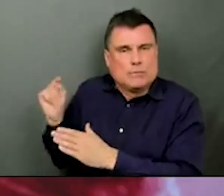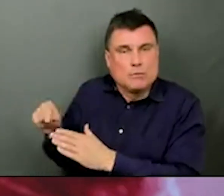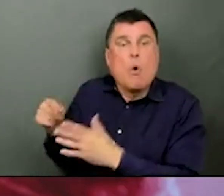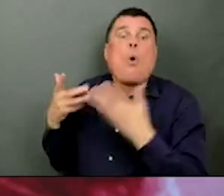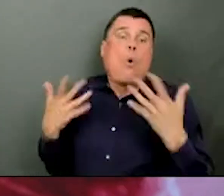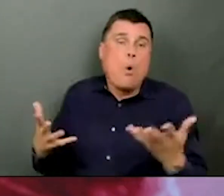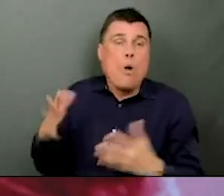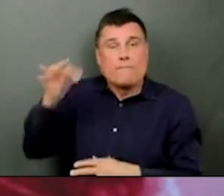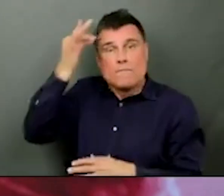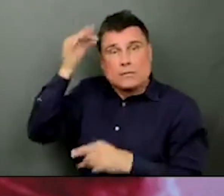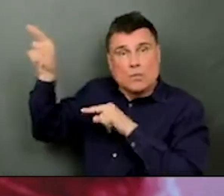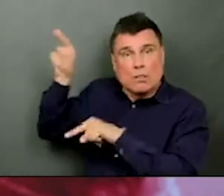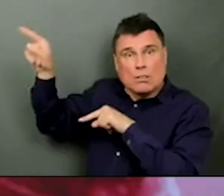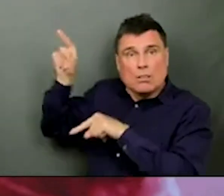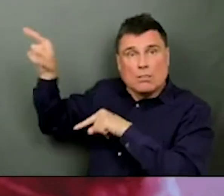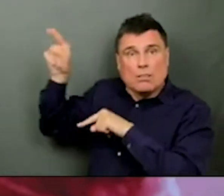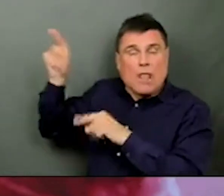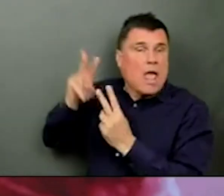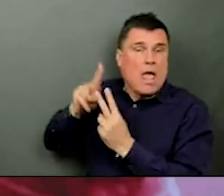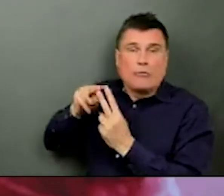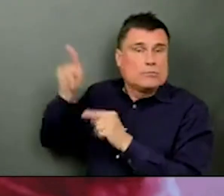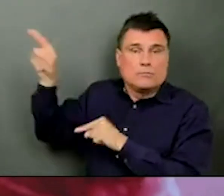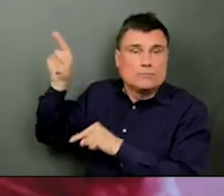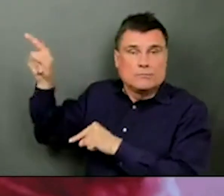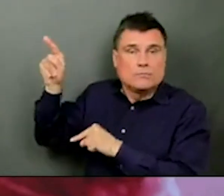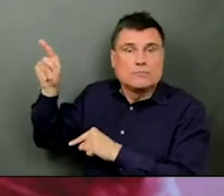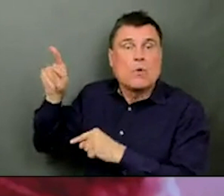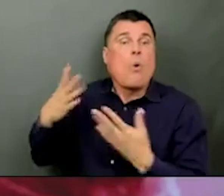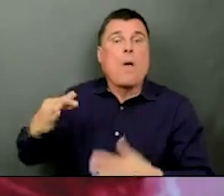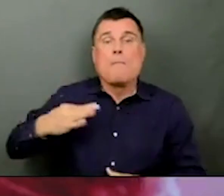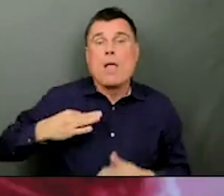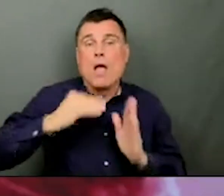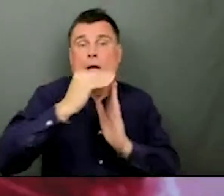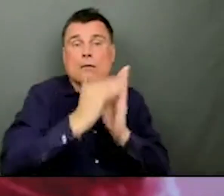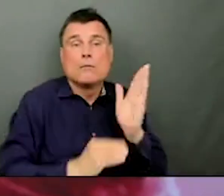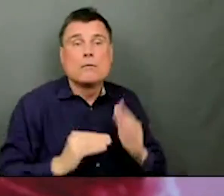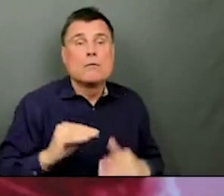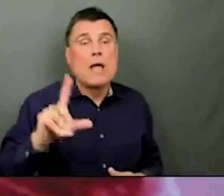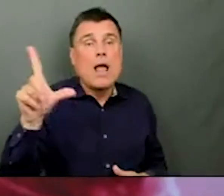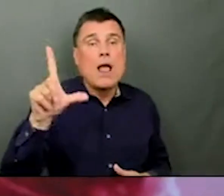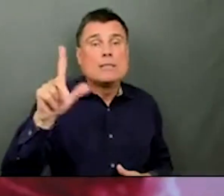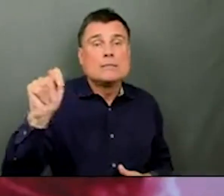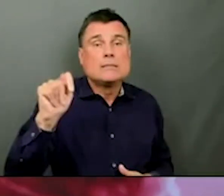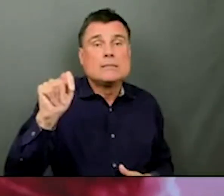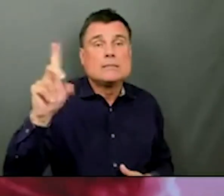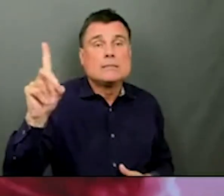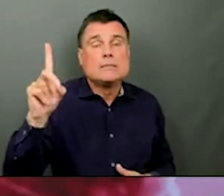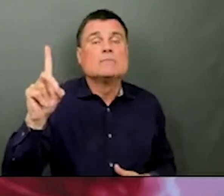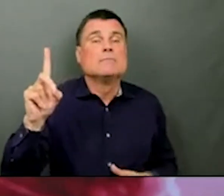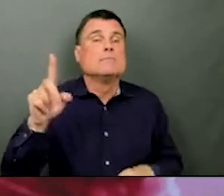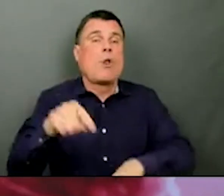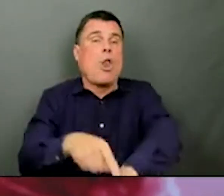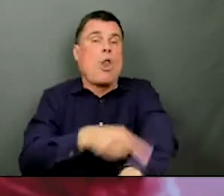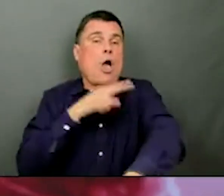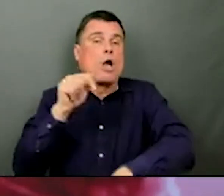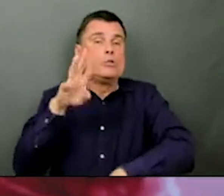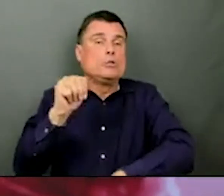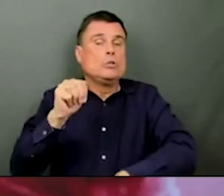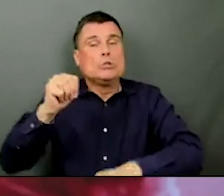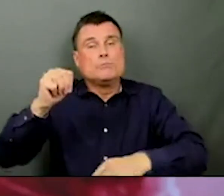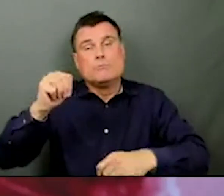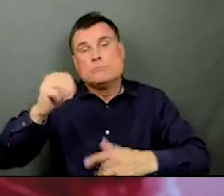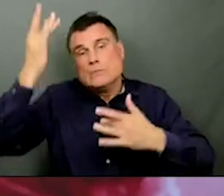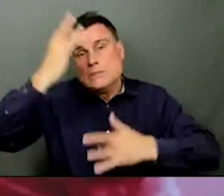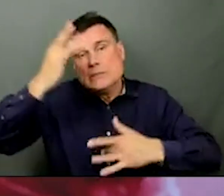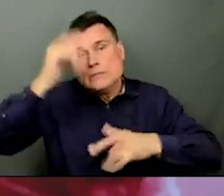or long-term disability through the Employment Insurance Act, which I believe would be the best mechanism